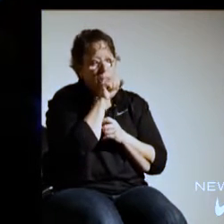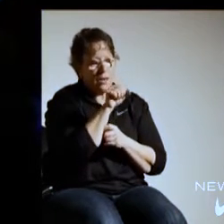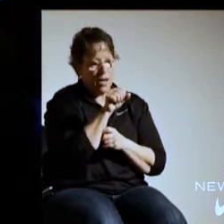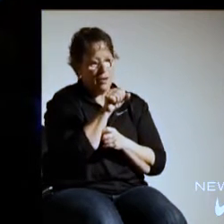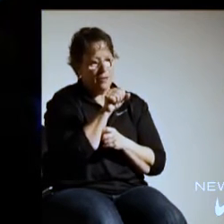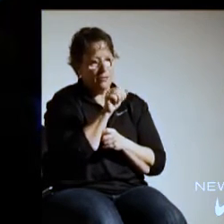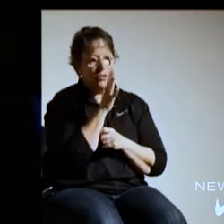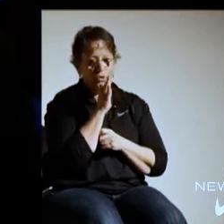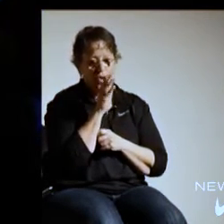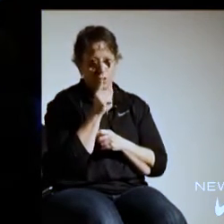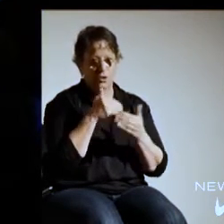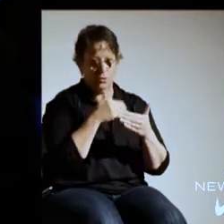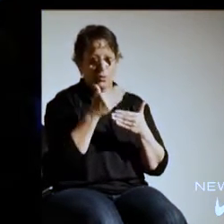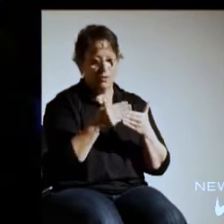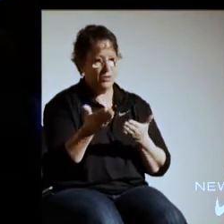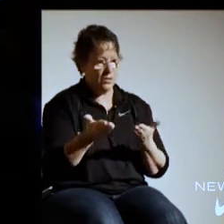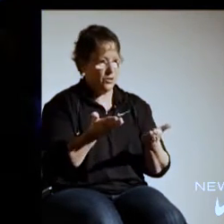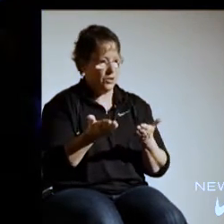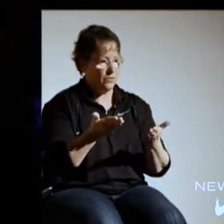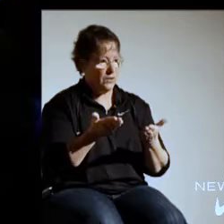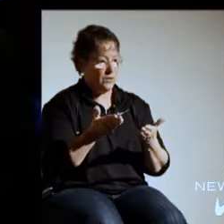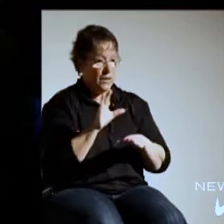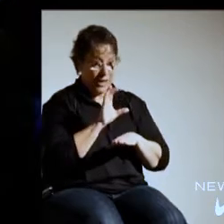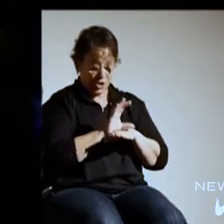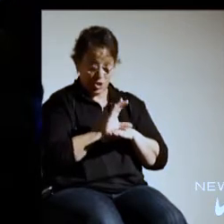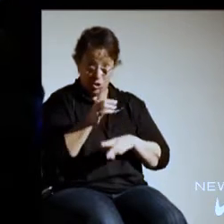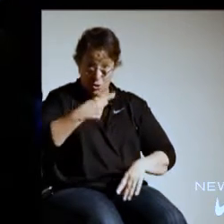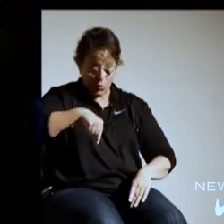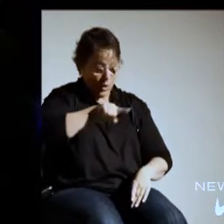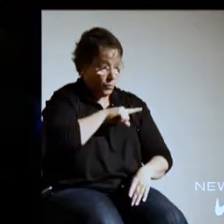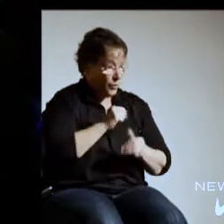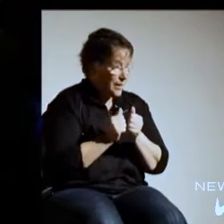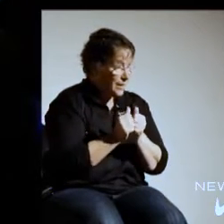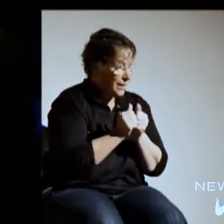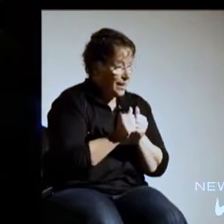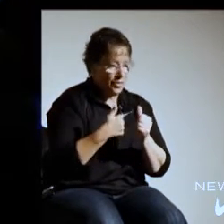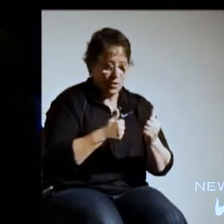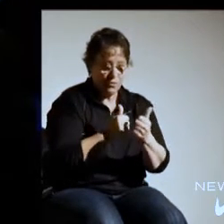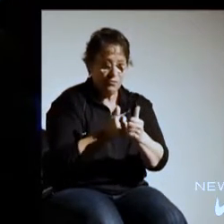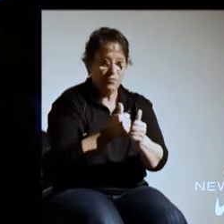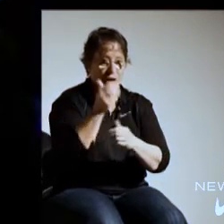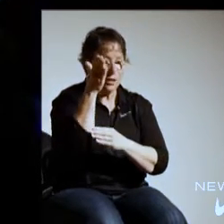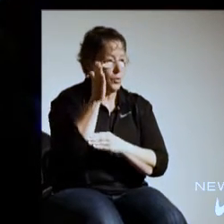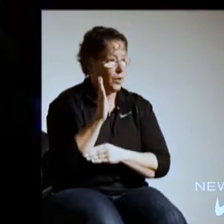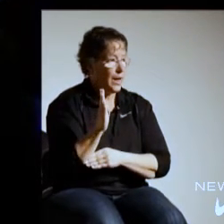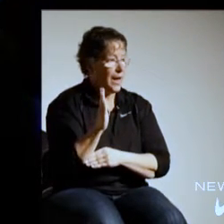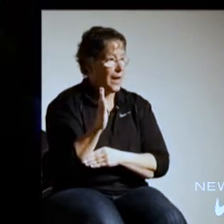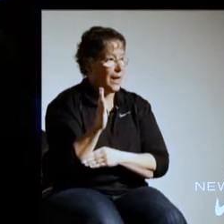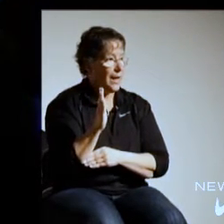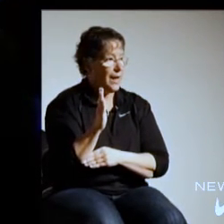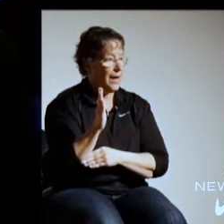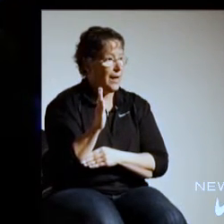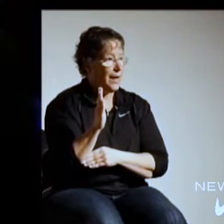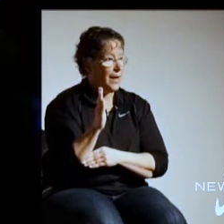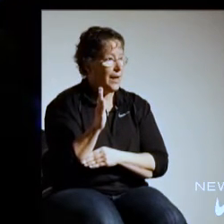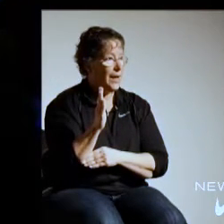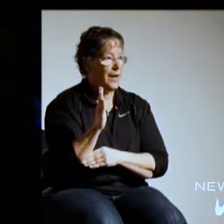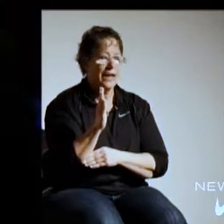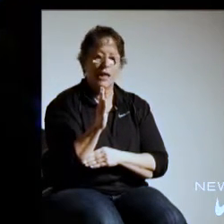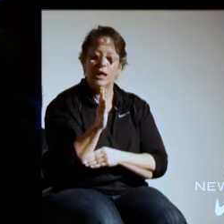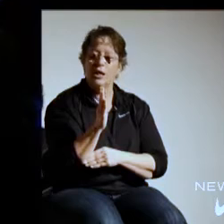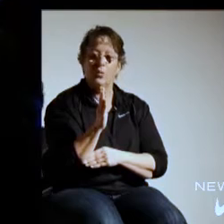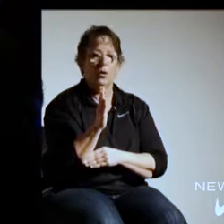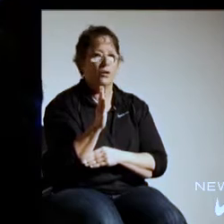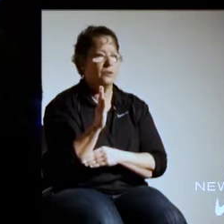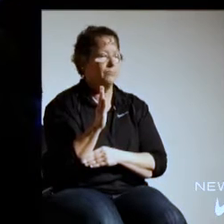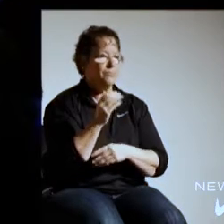church, when we together follow God, he will take us to places we wouldn't get to go